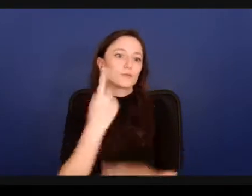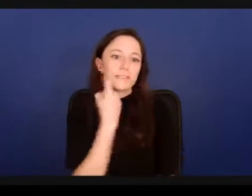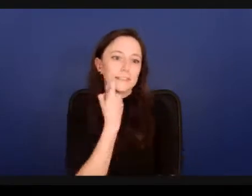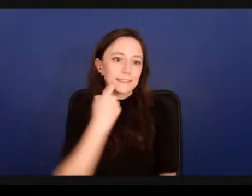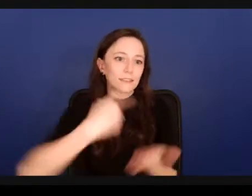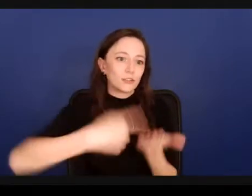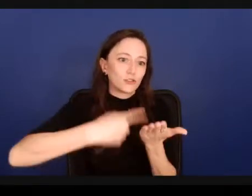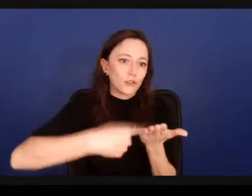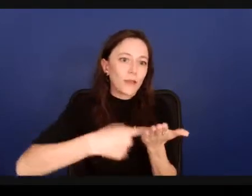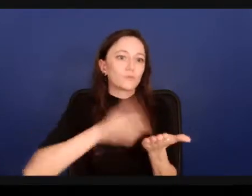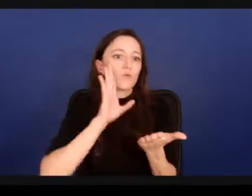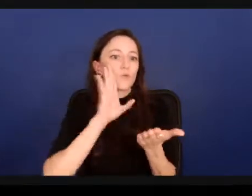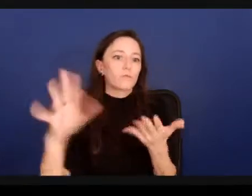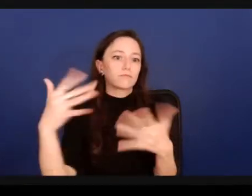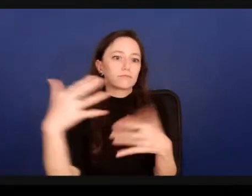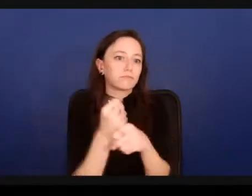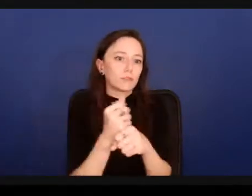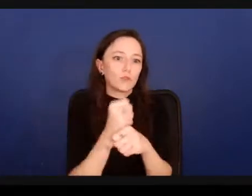into too much detail.